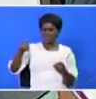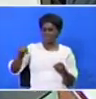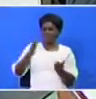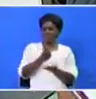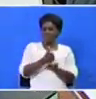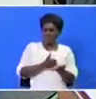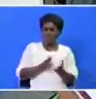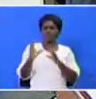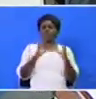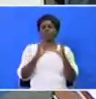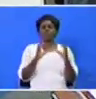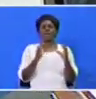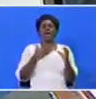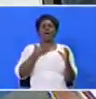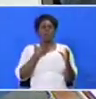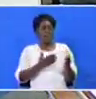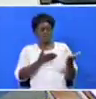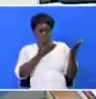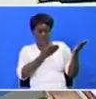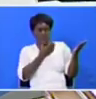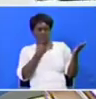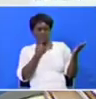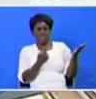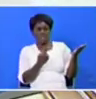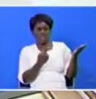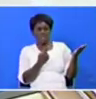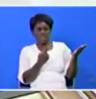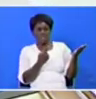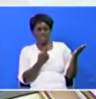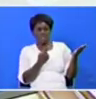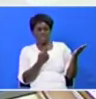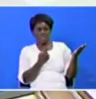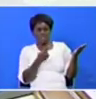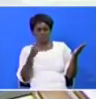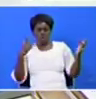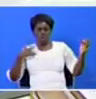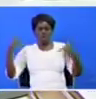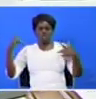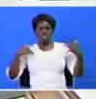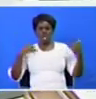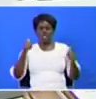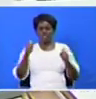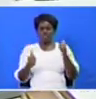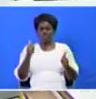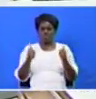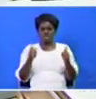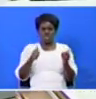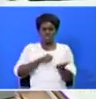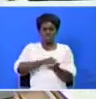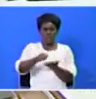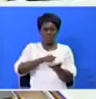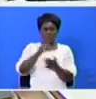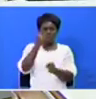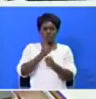this conversation. I want him to tell us what legitimacy issues have been raised about that printer, who has